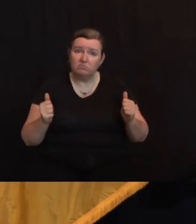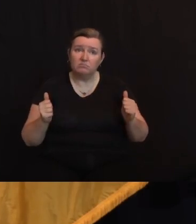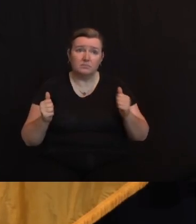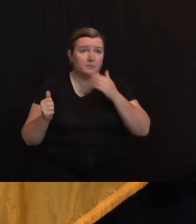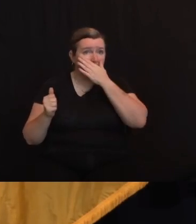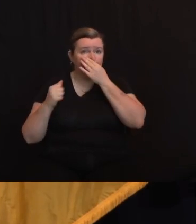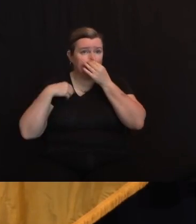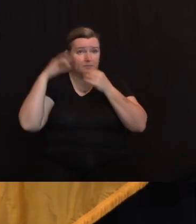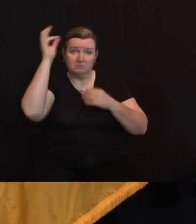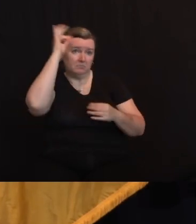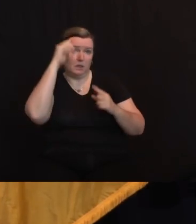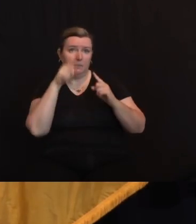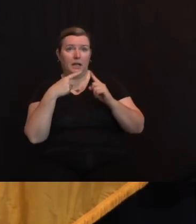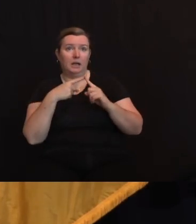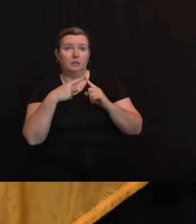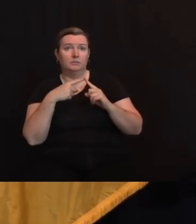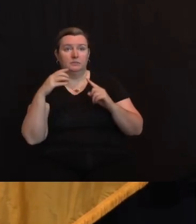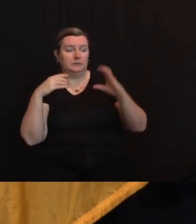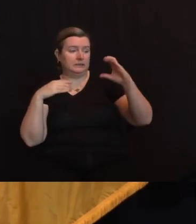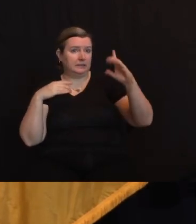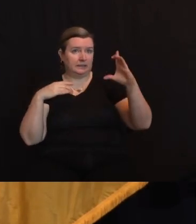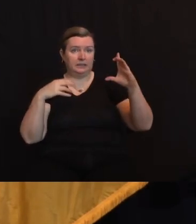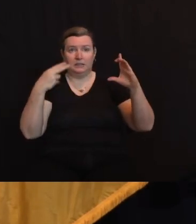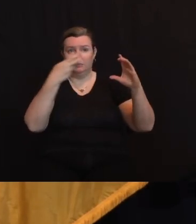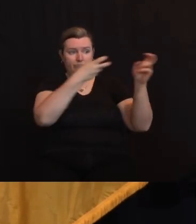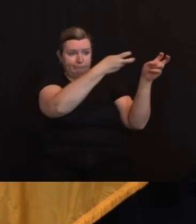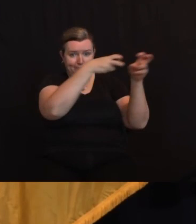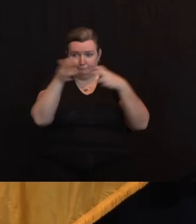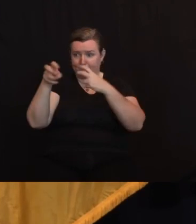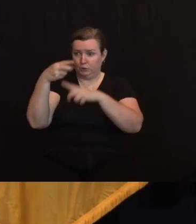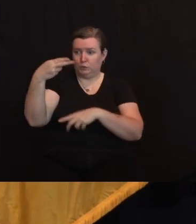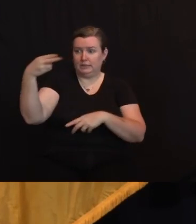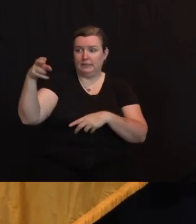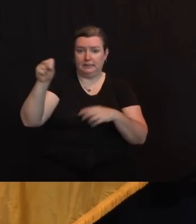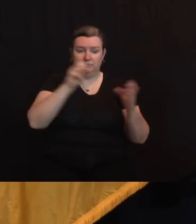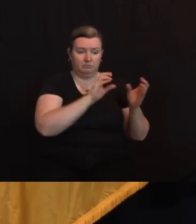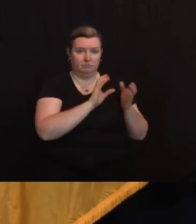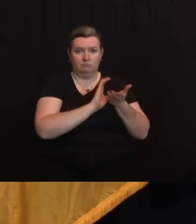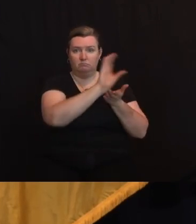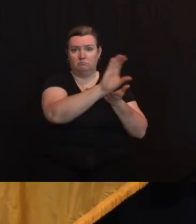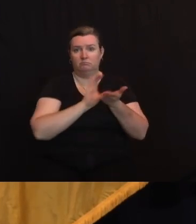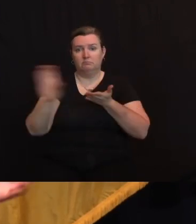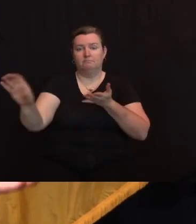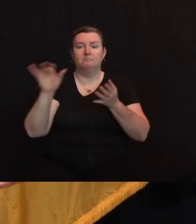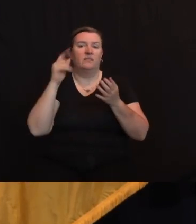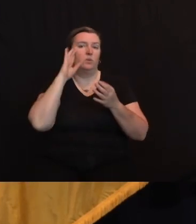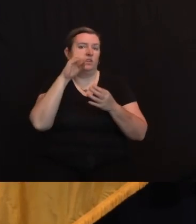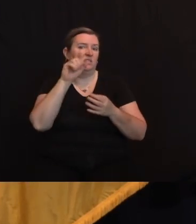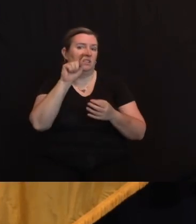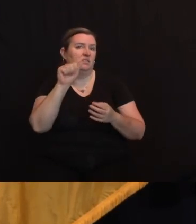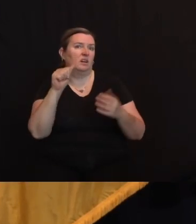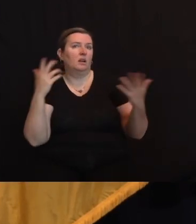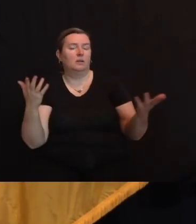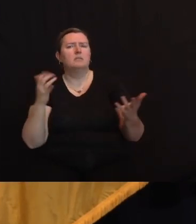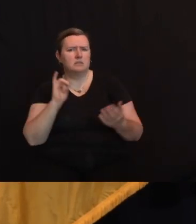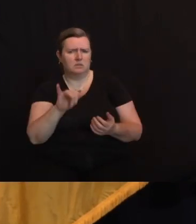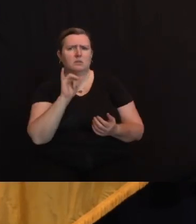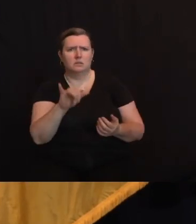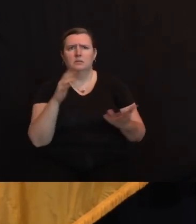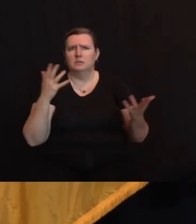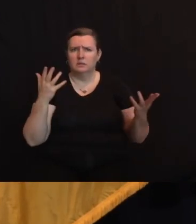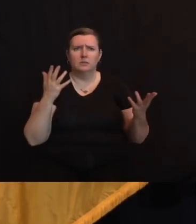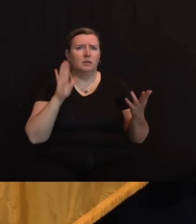I'm not trying to damn HHS, because we've got very good relations there, and they've been really helpful to us. I think of Admiral Giroir is